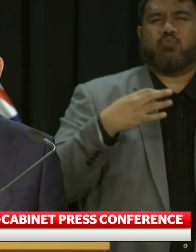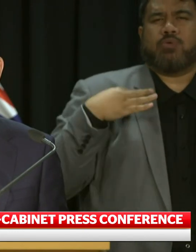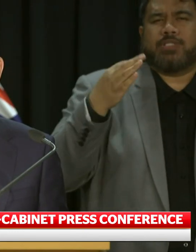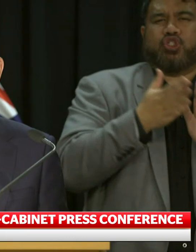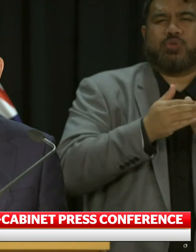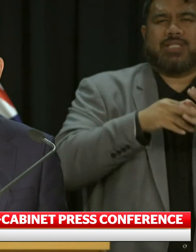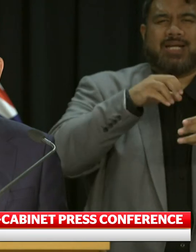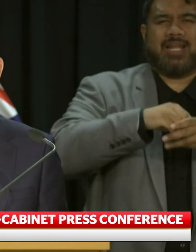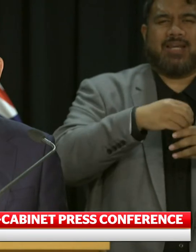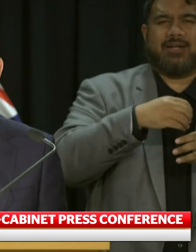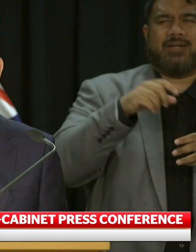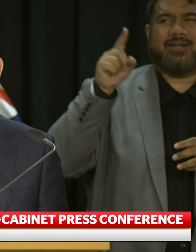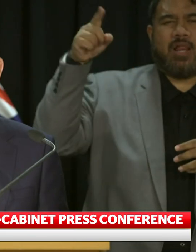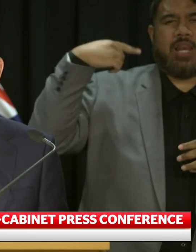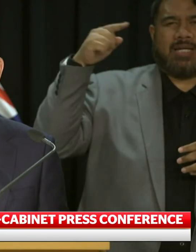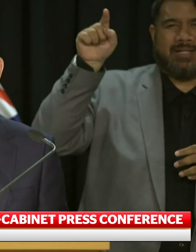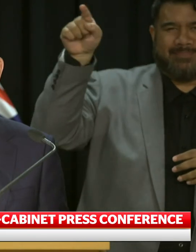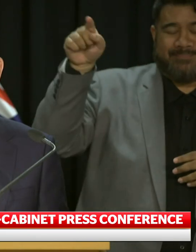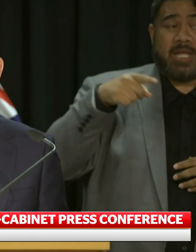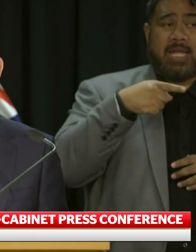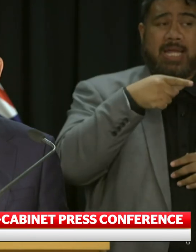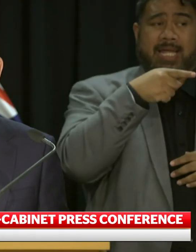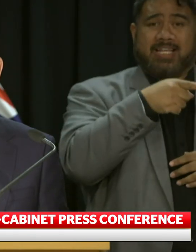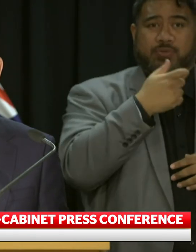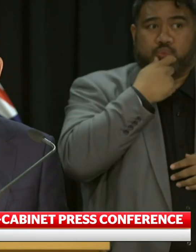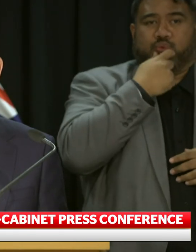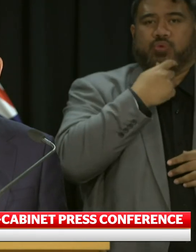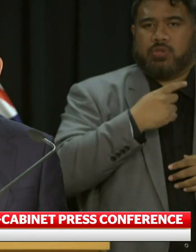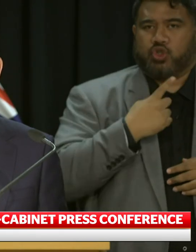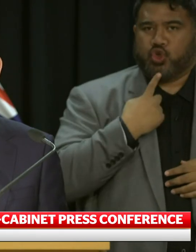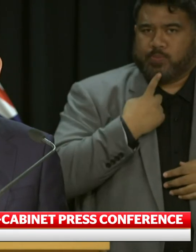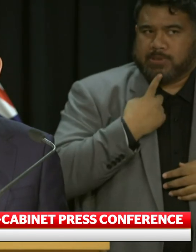with Kingi Tuheitia. What is your response to that, and